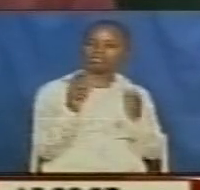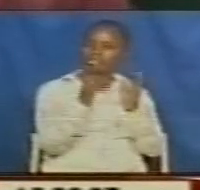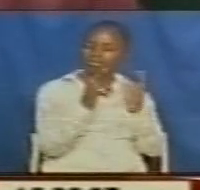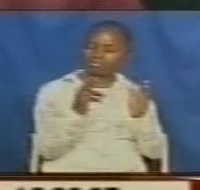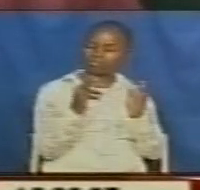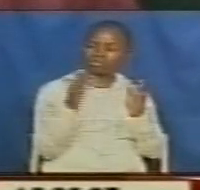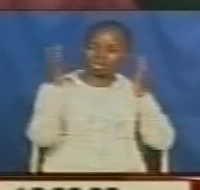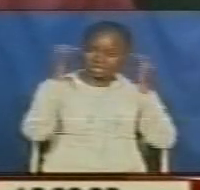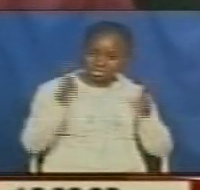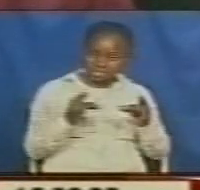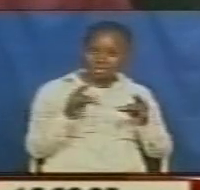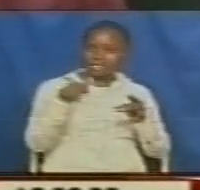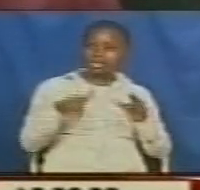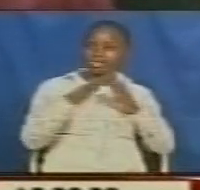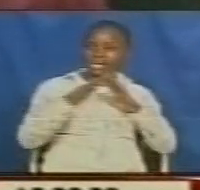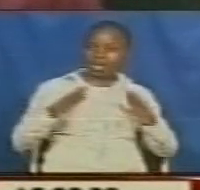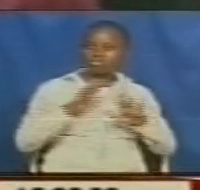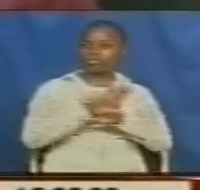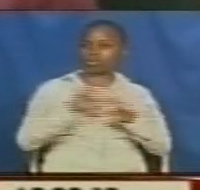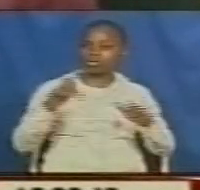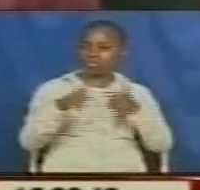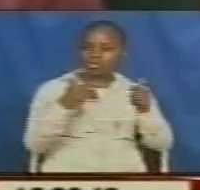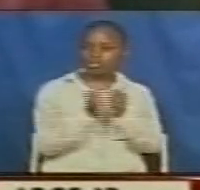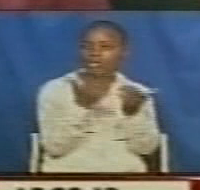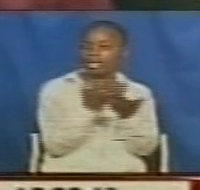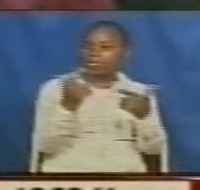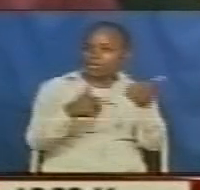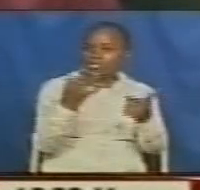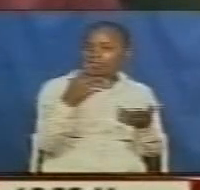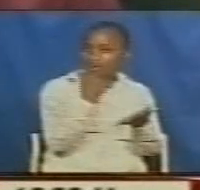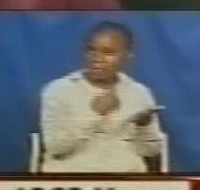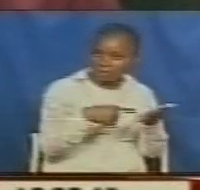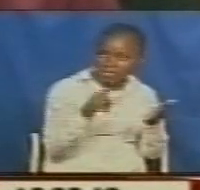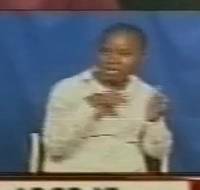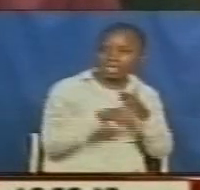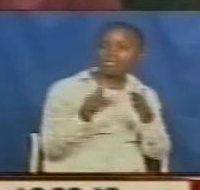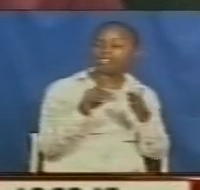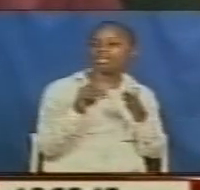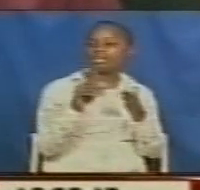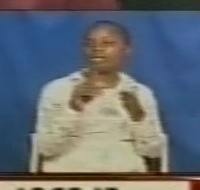not proceed with any process of approval in respect of the nominations